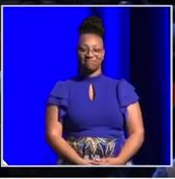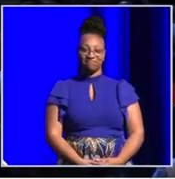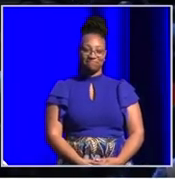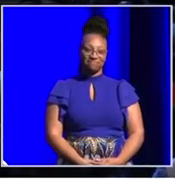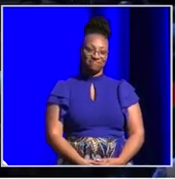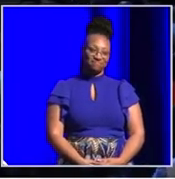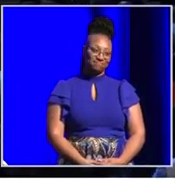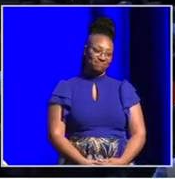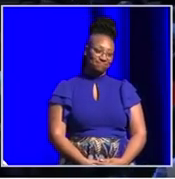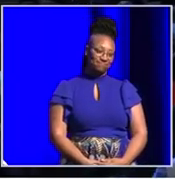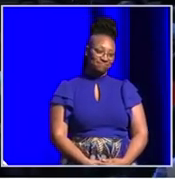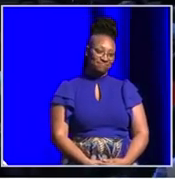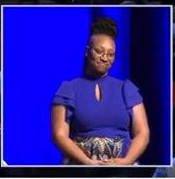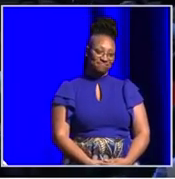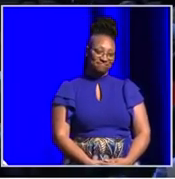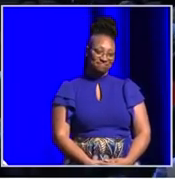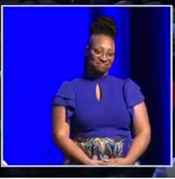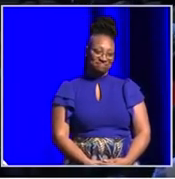I don't think that's going to